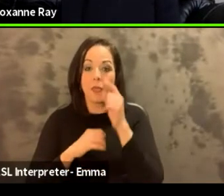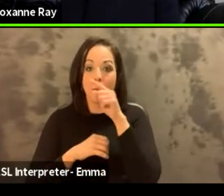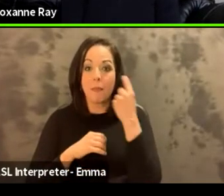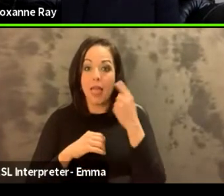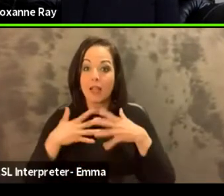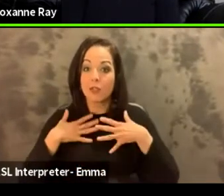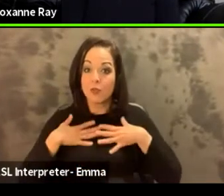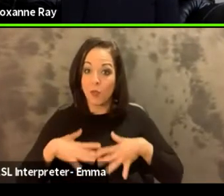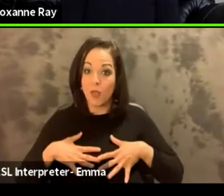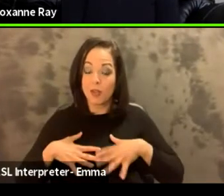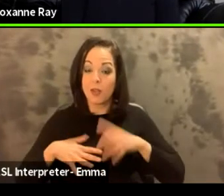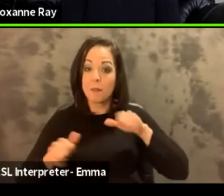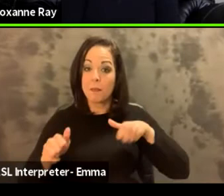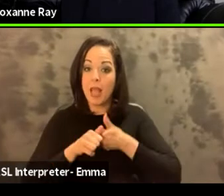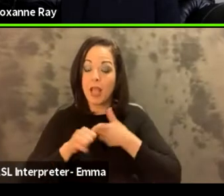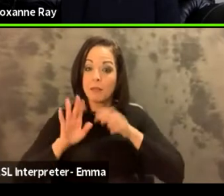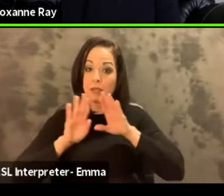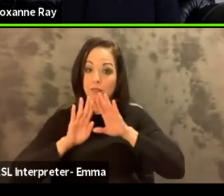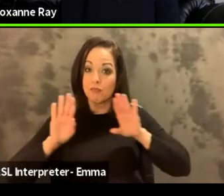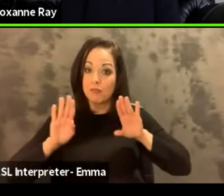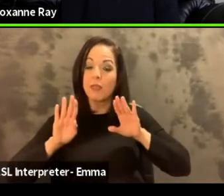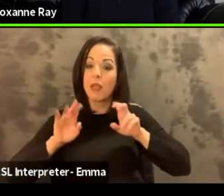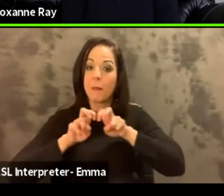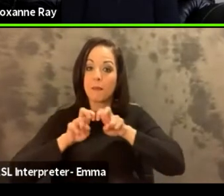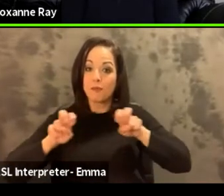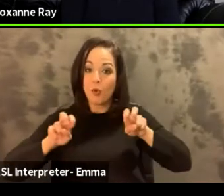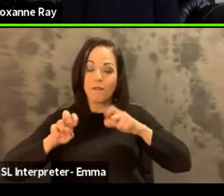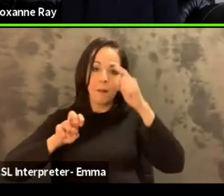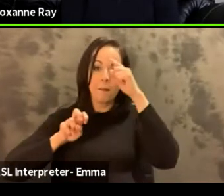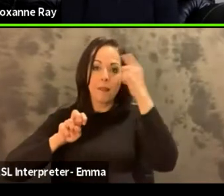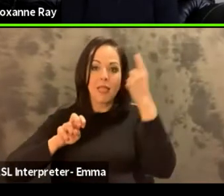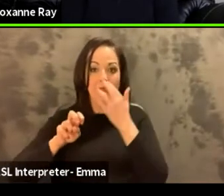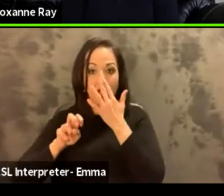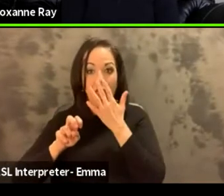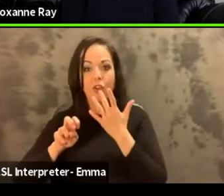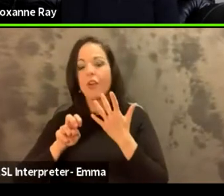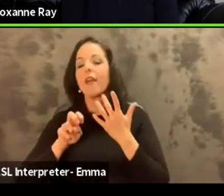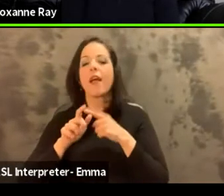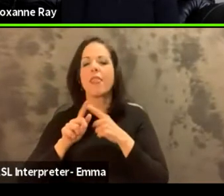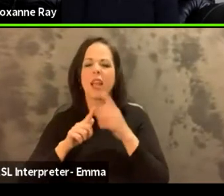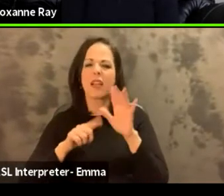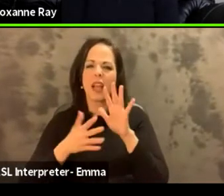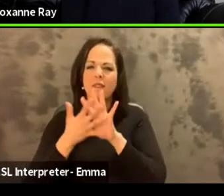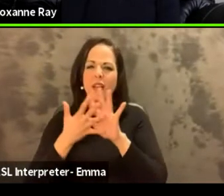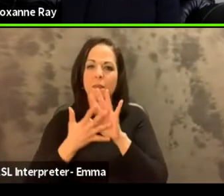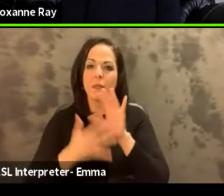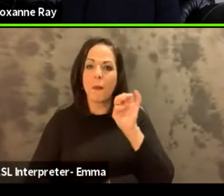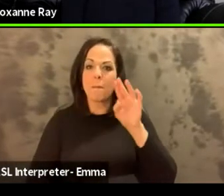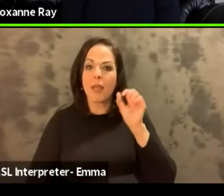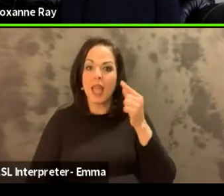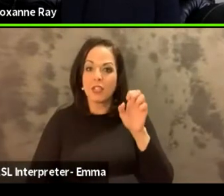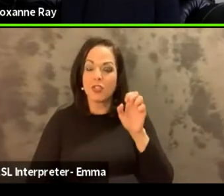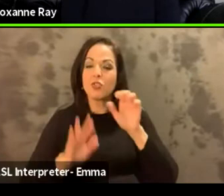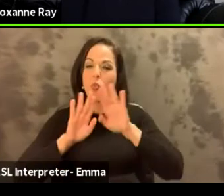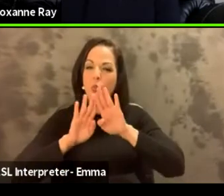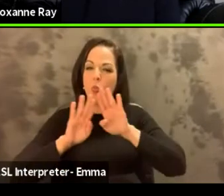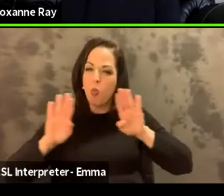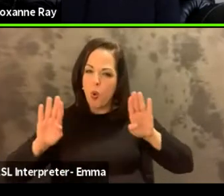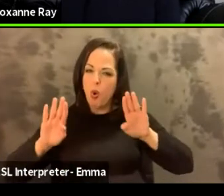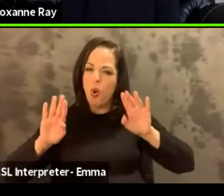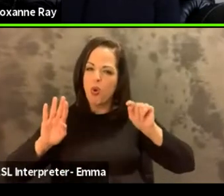on, and behind me is a black sofa and sort of a beige taupe colored wall.